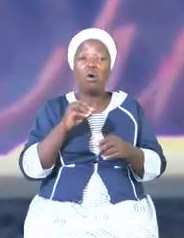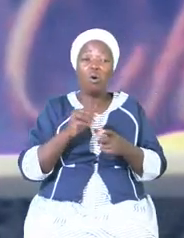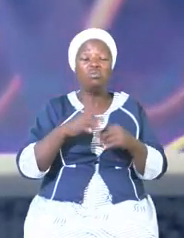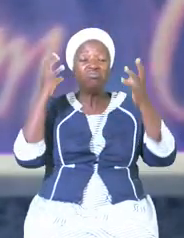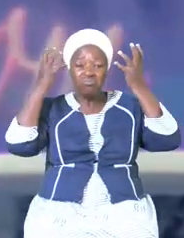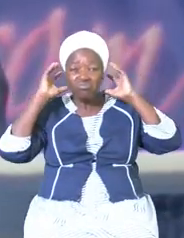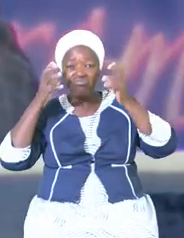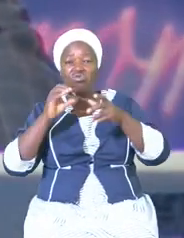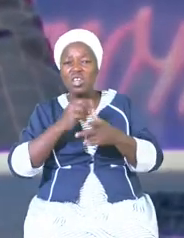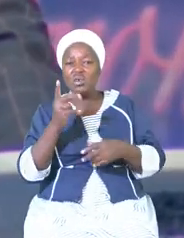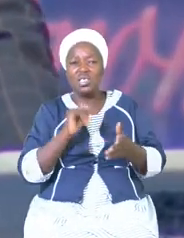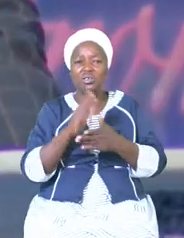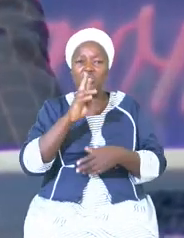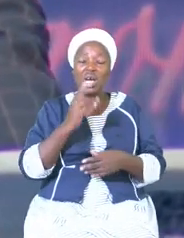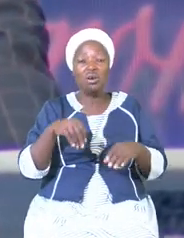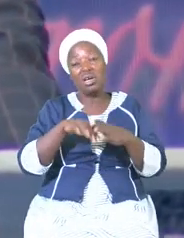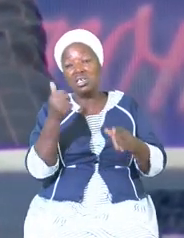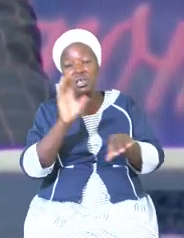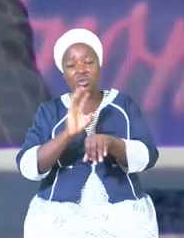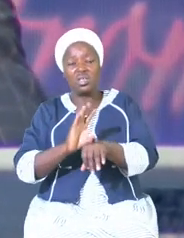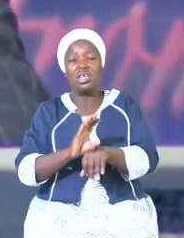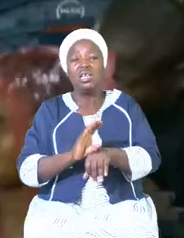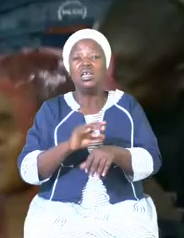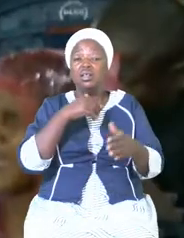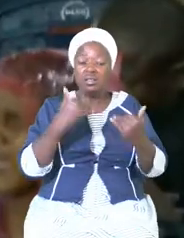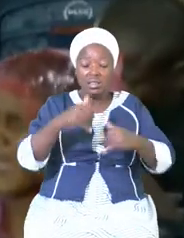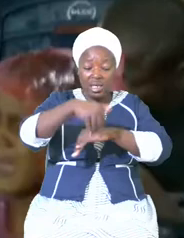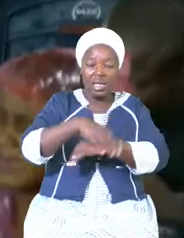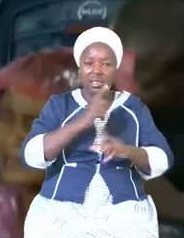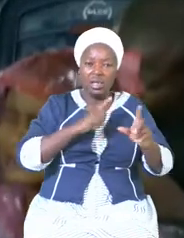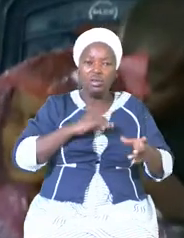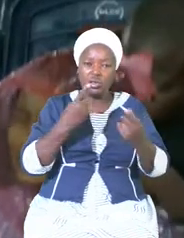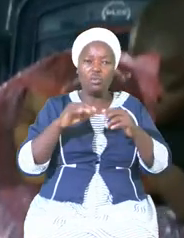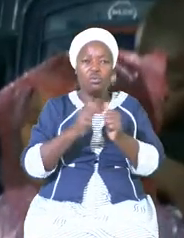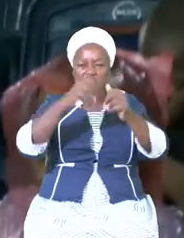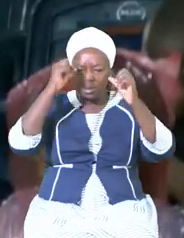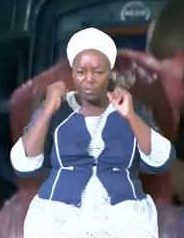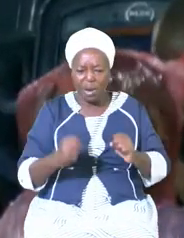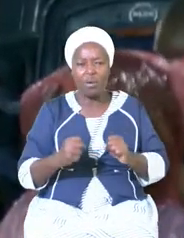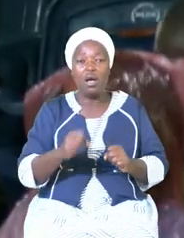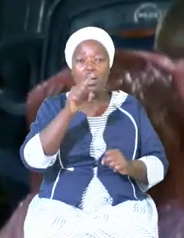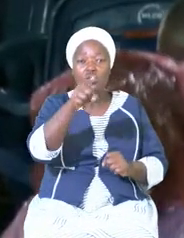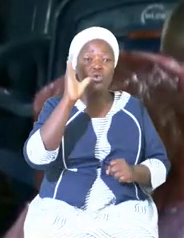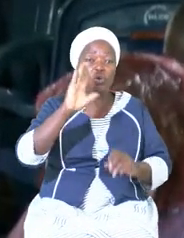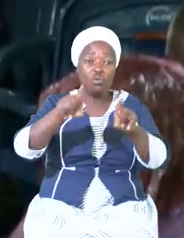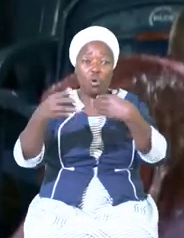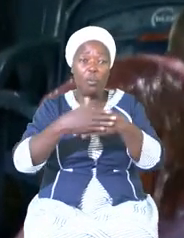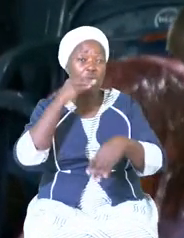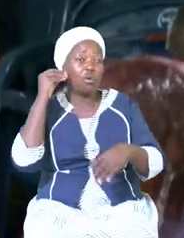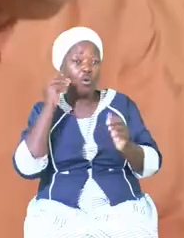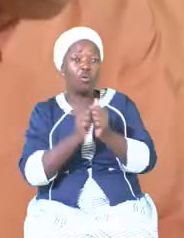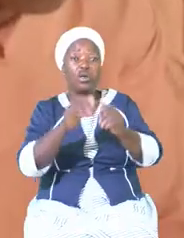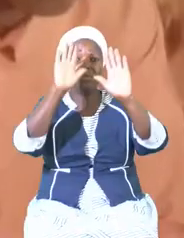anywhere. Tonight, the Lord is coming with power. You will go back home with miracle tonight